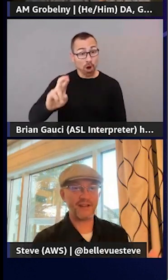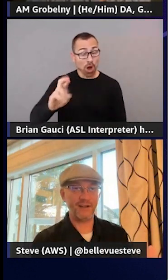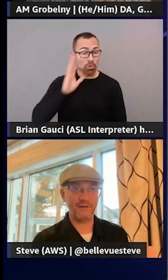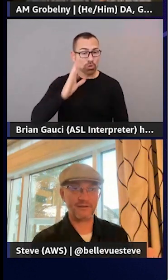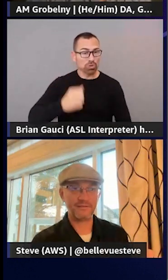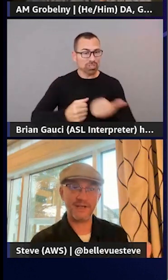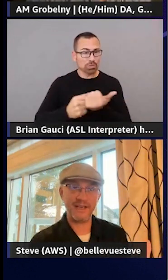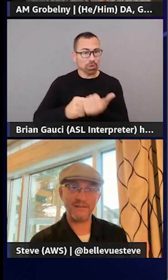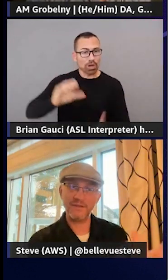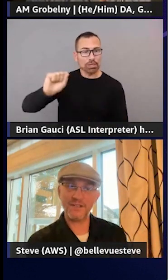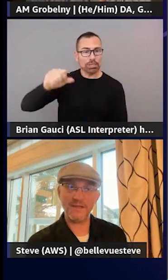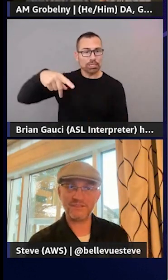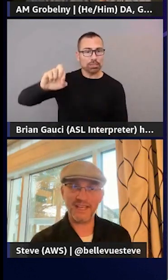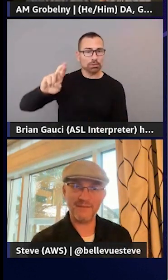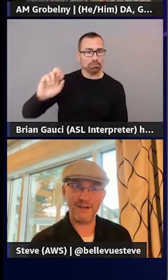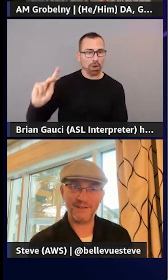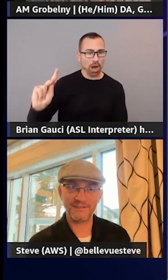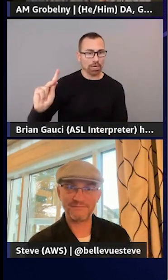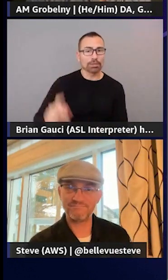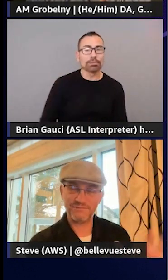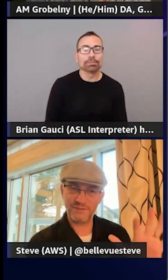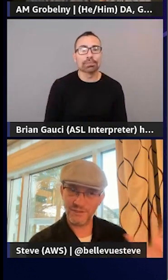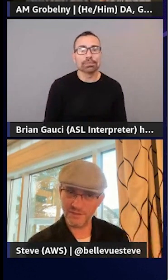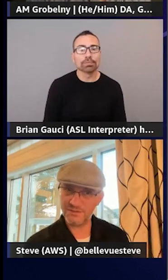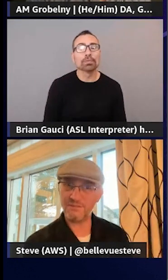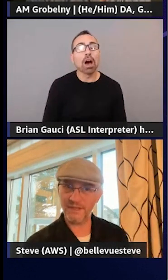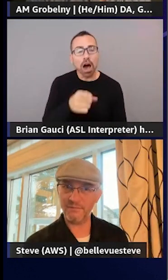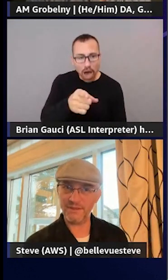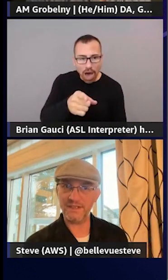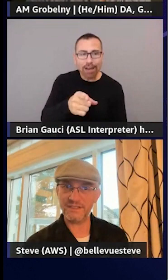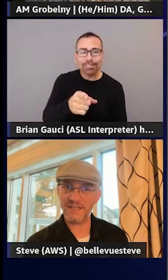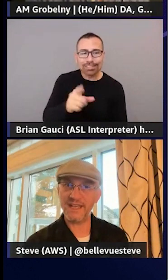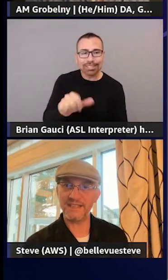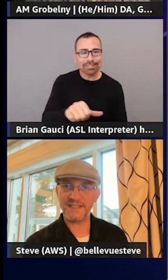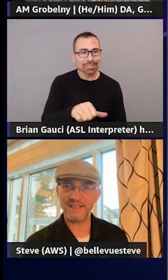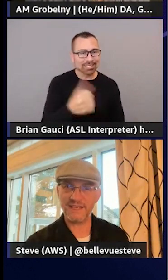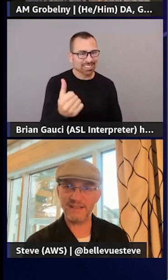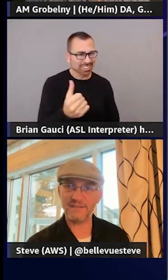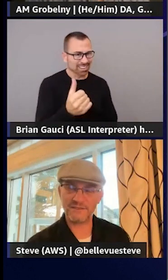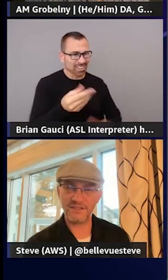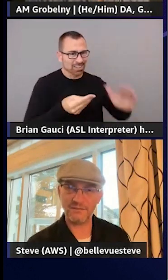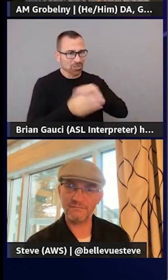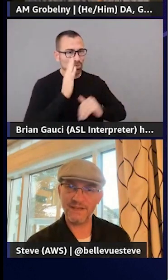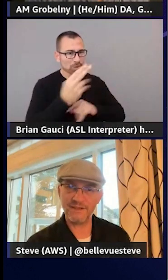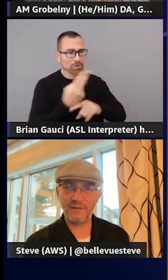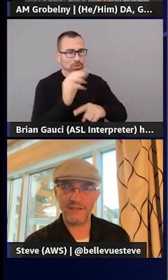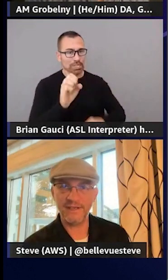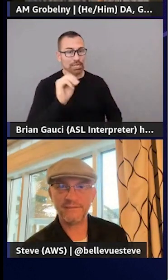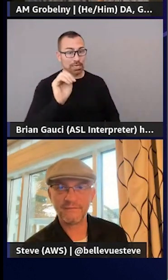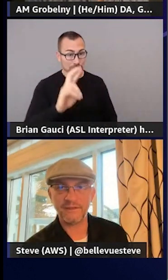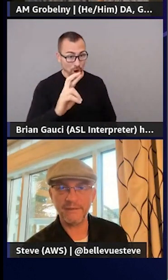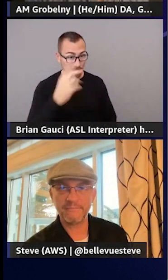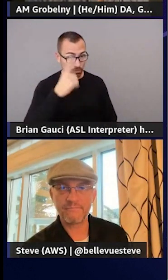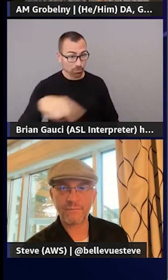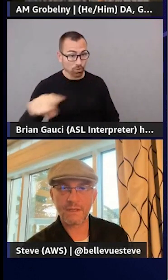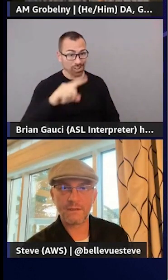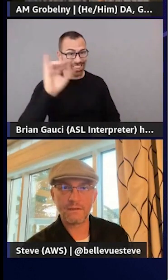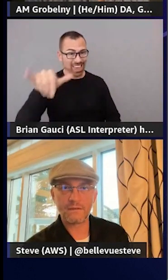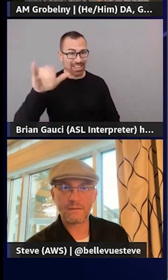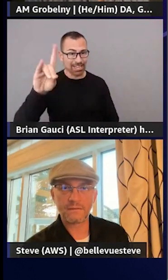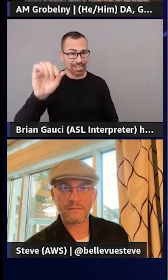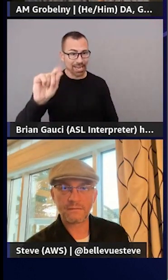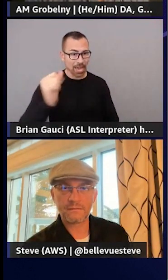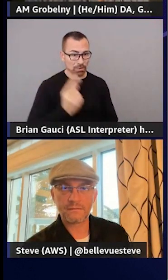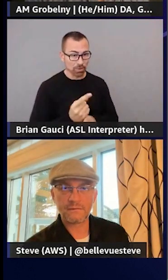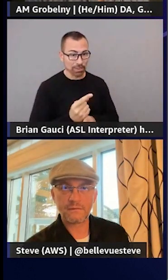another clue, right? We're going to be using EMR to do something with against that data. So we have a clue there, all right? I'm